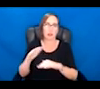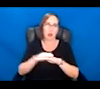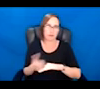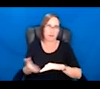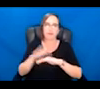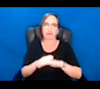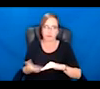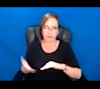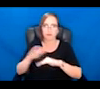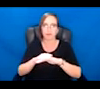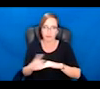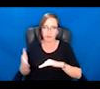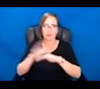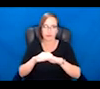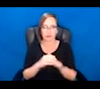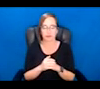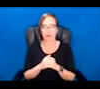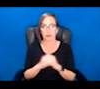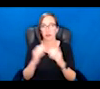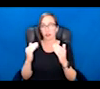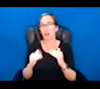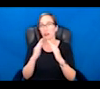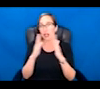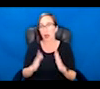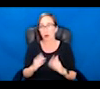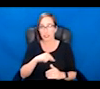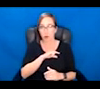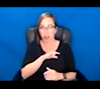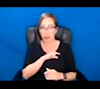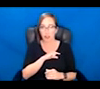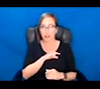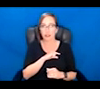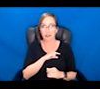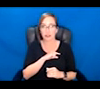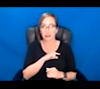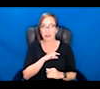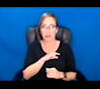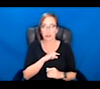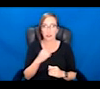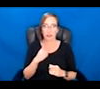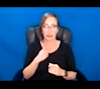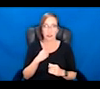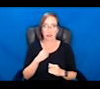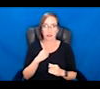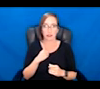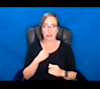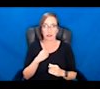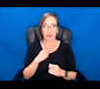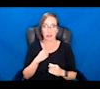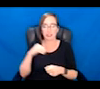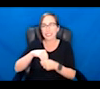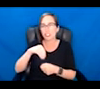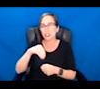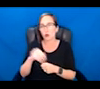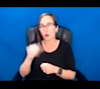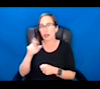in a certain situation. A housing quality, besides poor housing stock, it includes more likely to have indoor air pollution, more